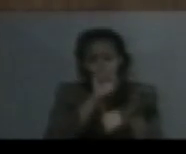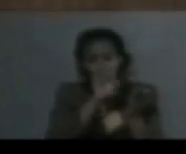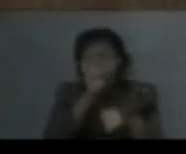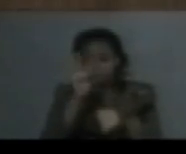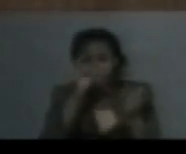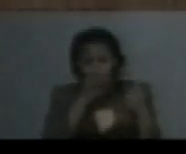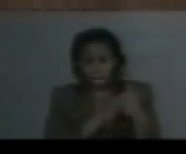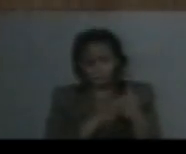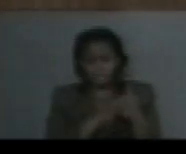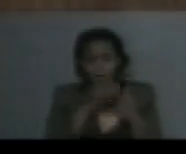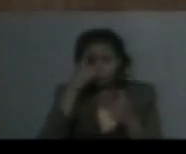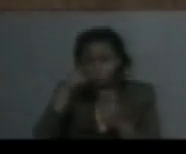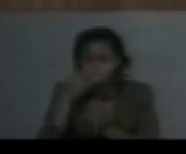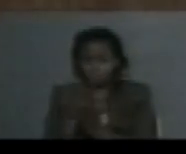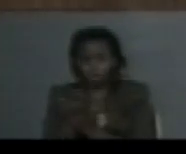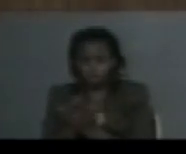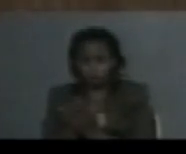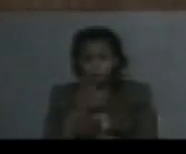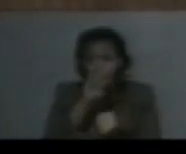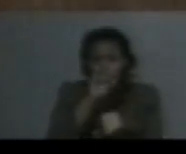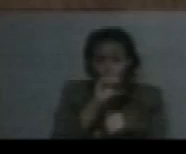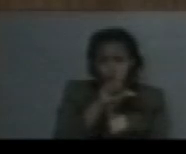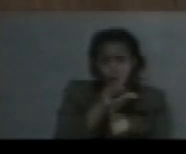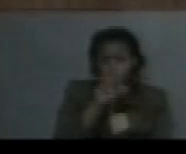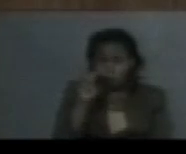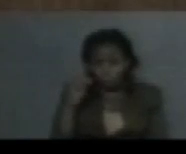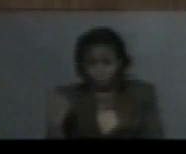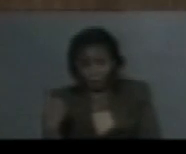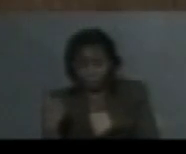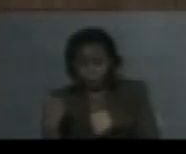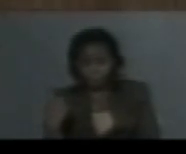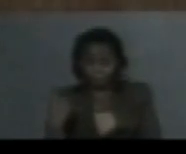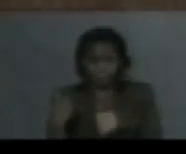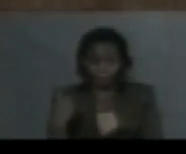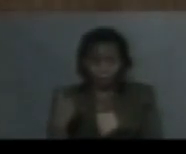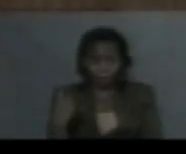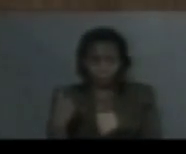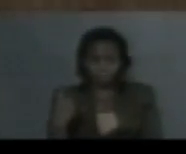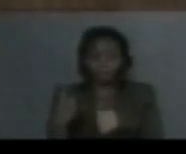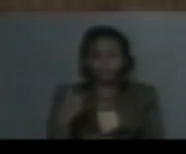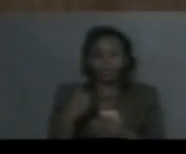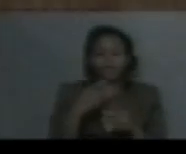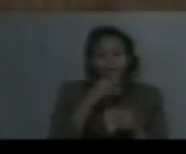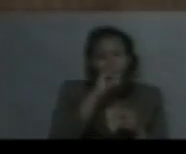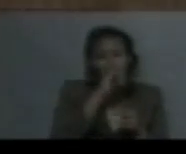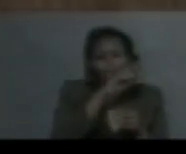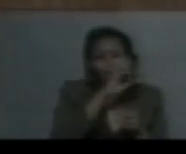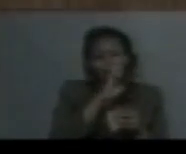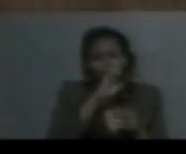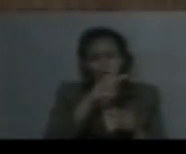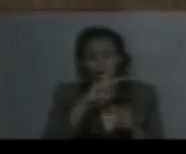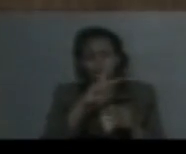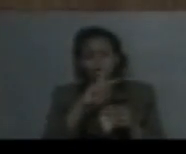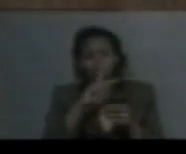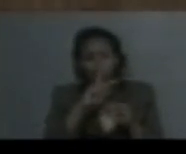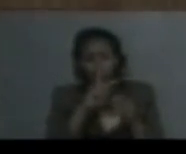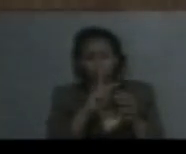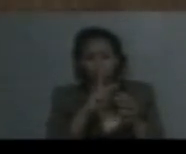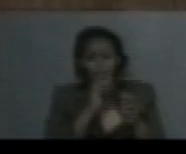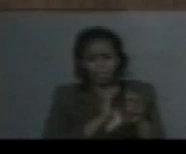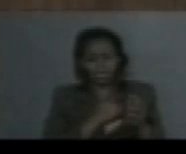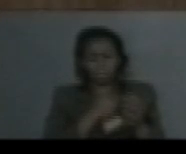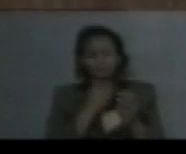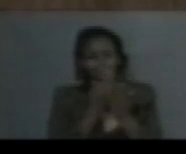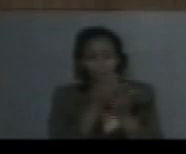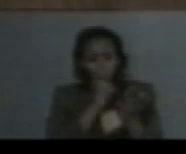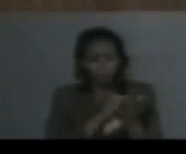petition, volume 1, and they are that IREC recommended that ECK